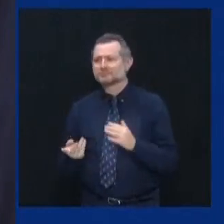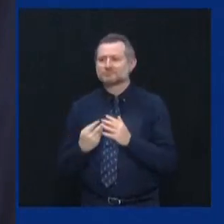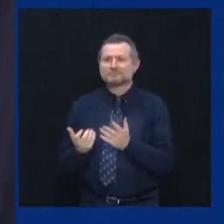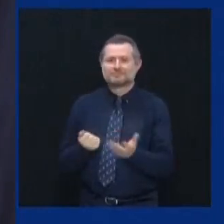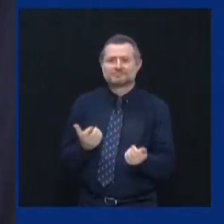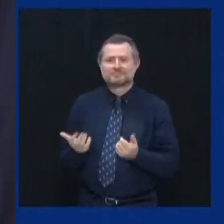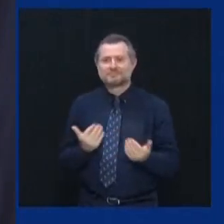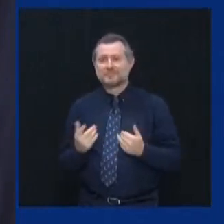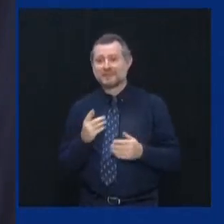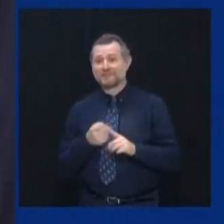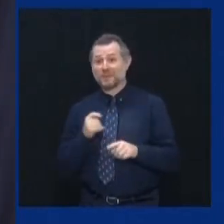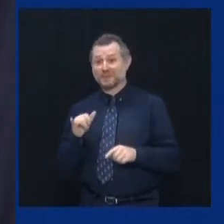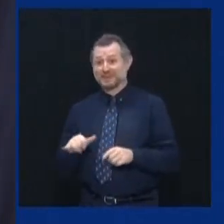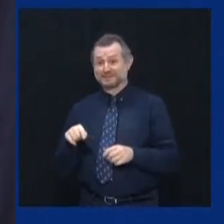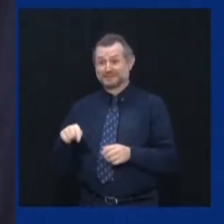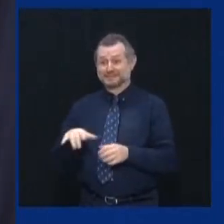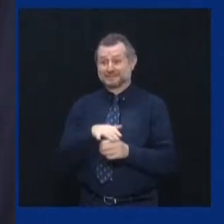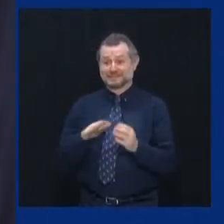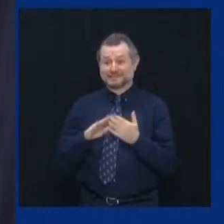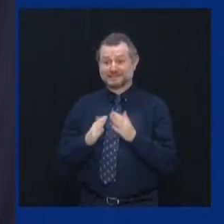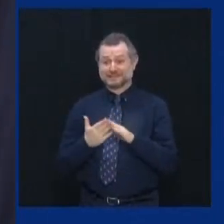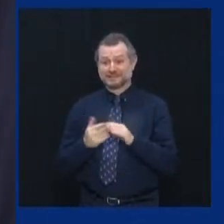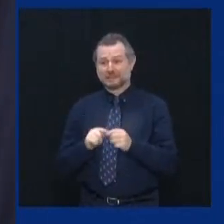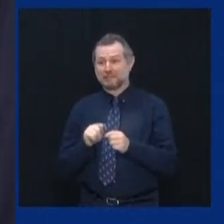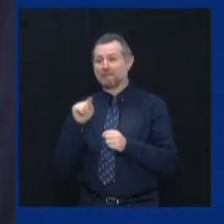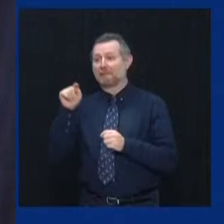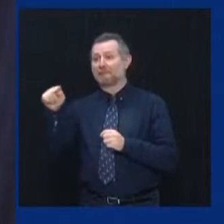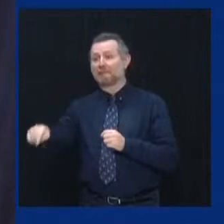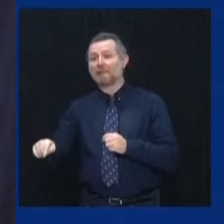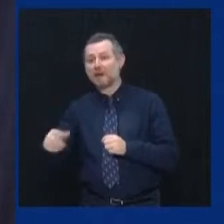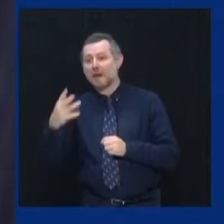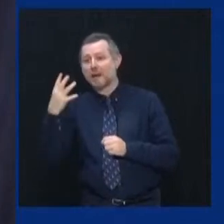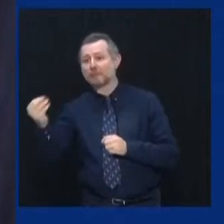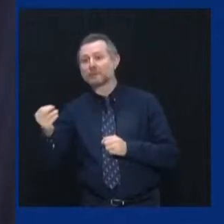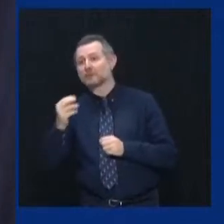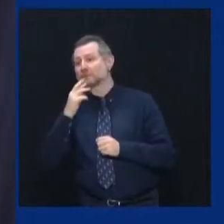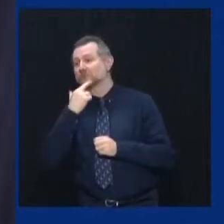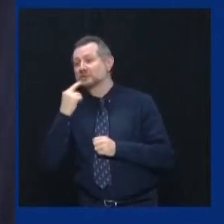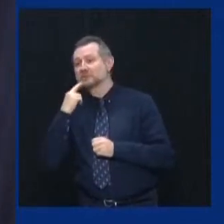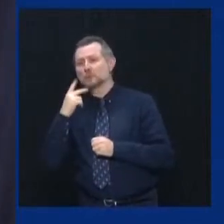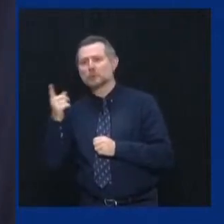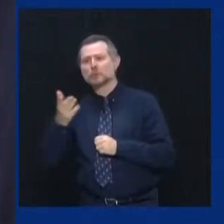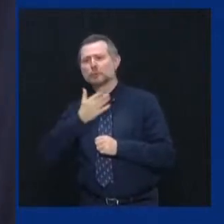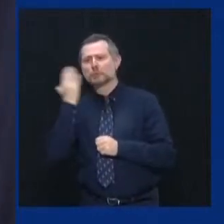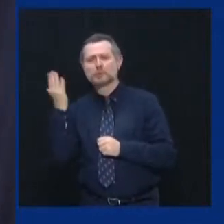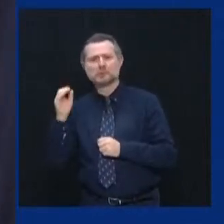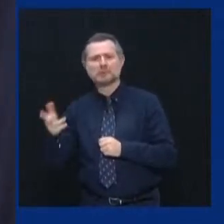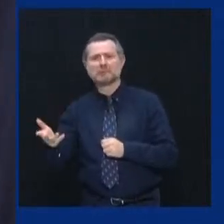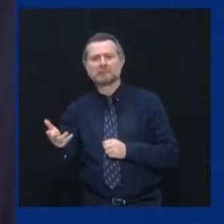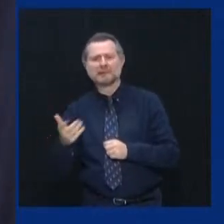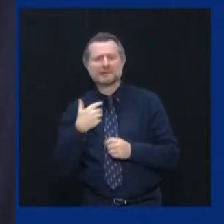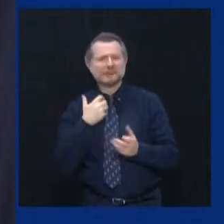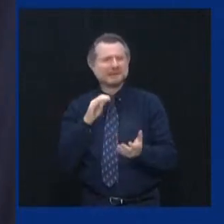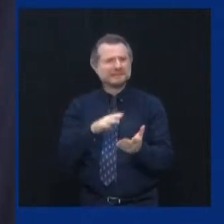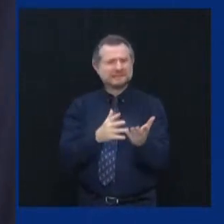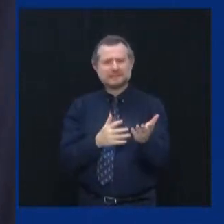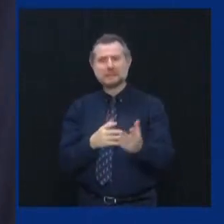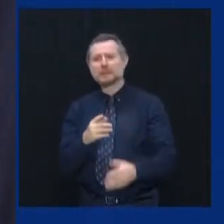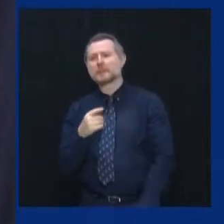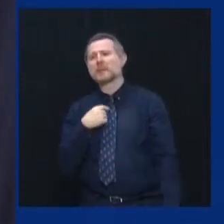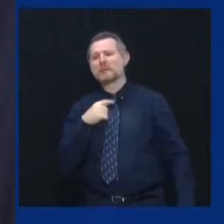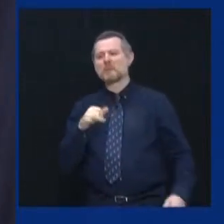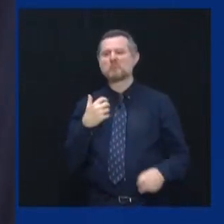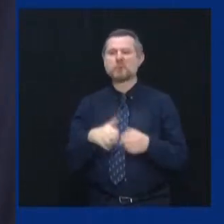city literally over a geographic line into restaurants that fall in no zone? Yeah, that is the problem with the whole